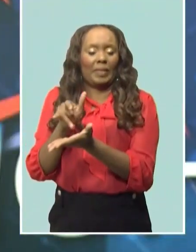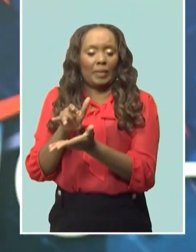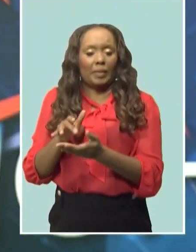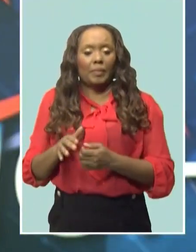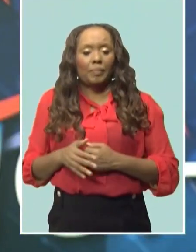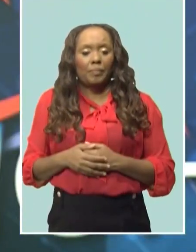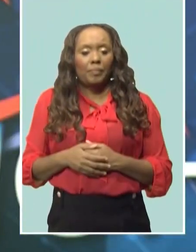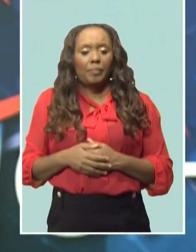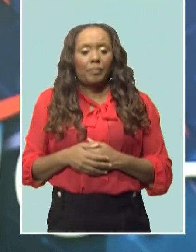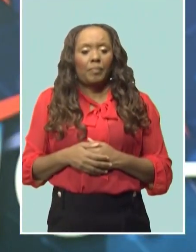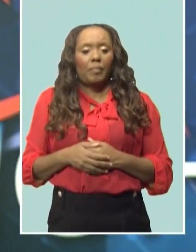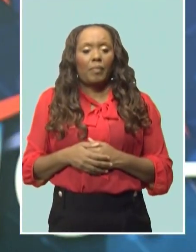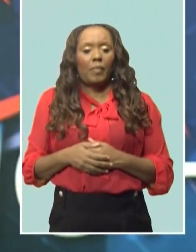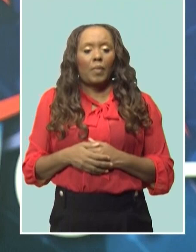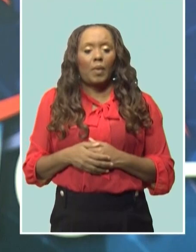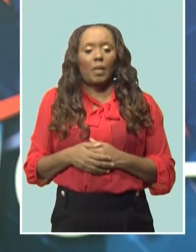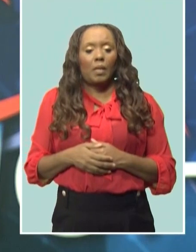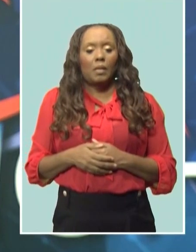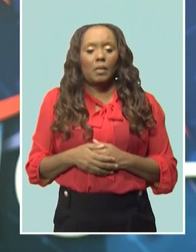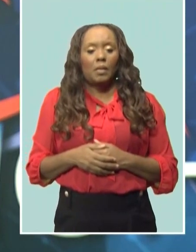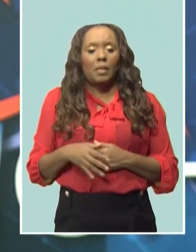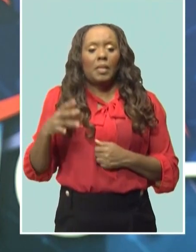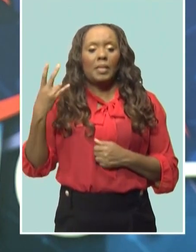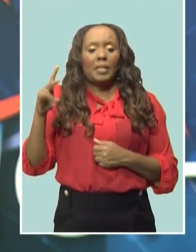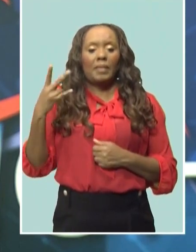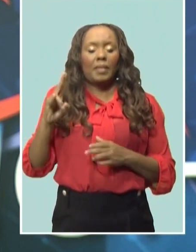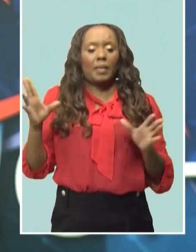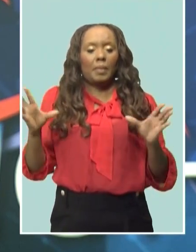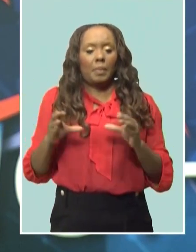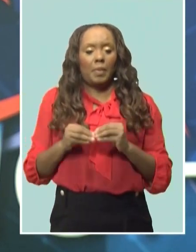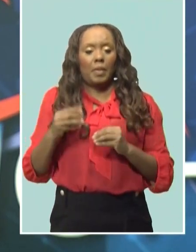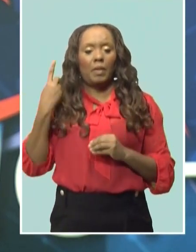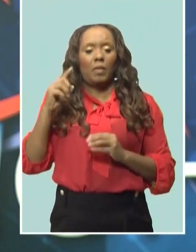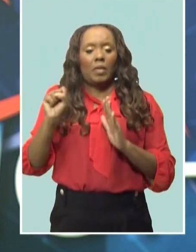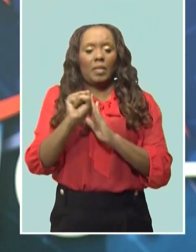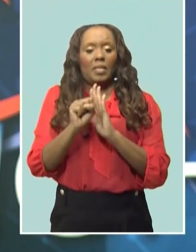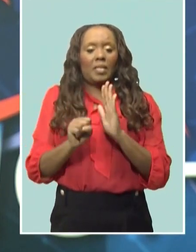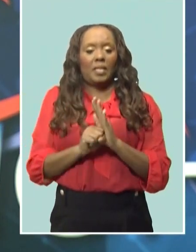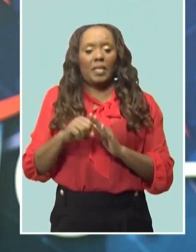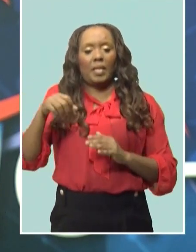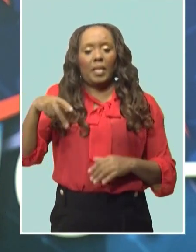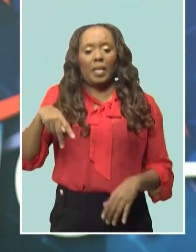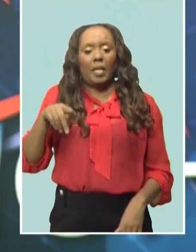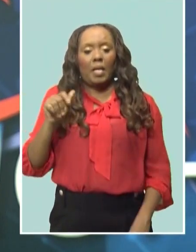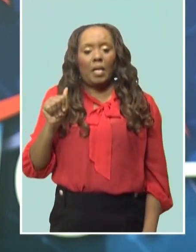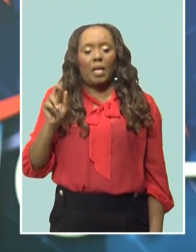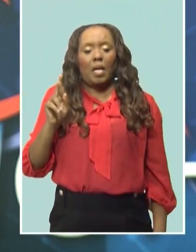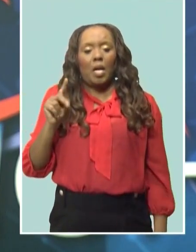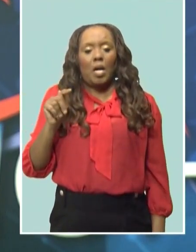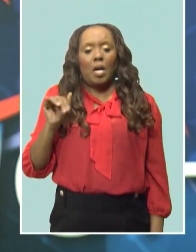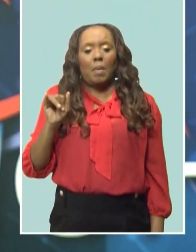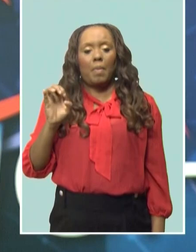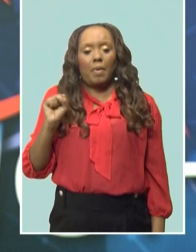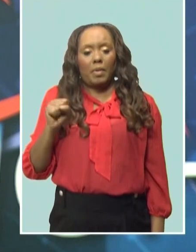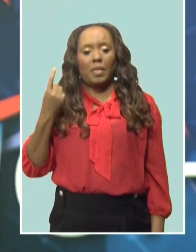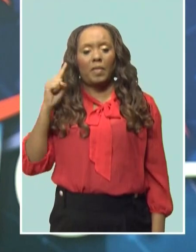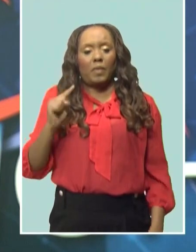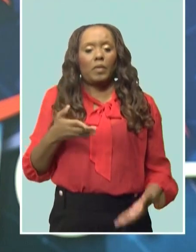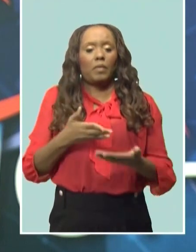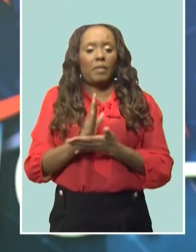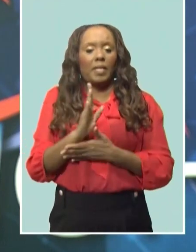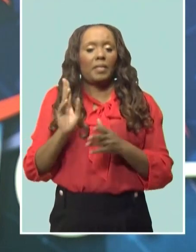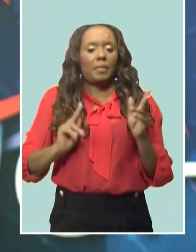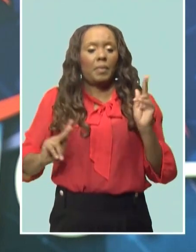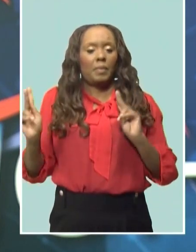Barbados is being represented at the 17th session of the Conference of State Parties to the Convention on the Rights of People with Disabilities at